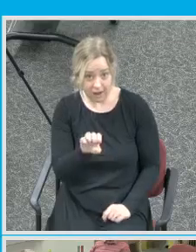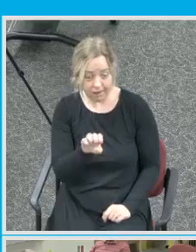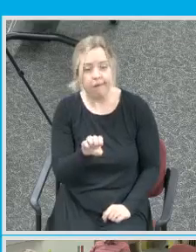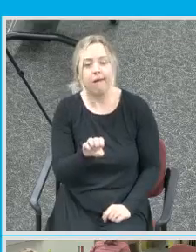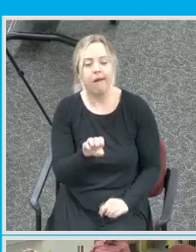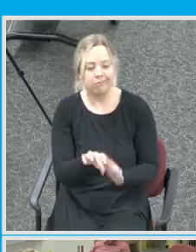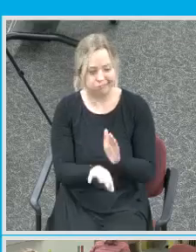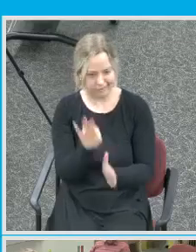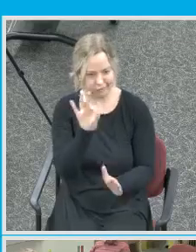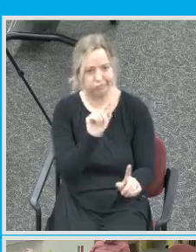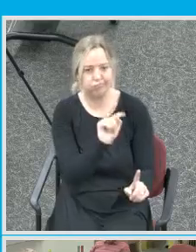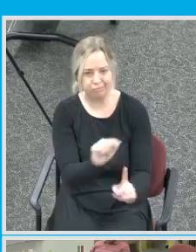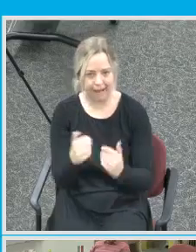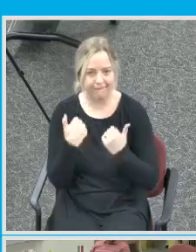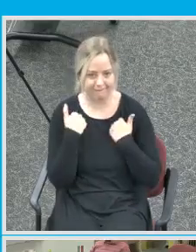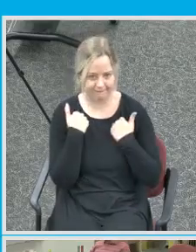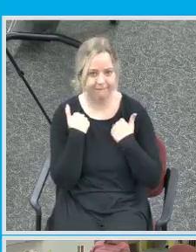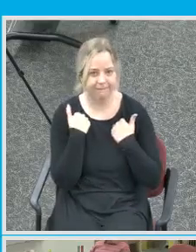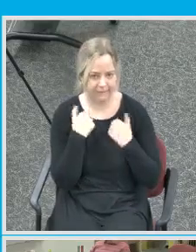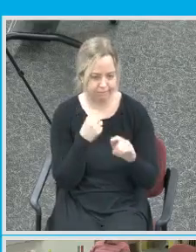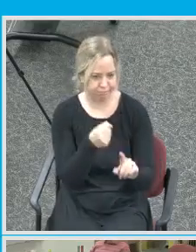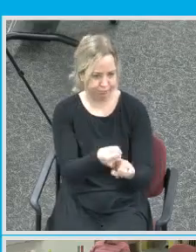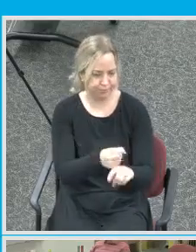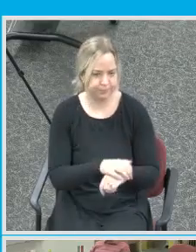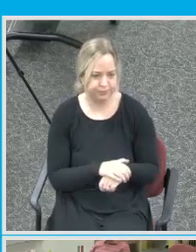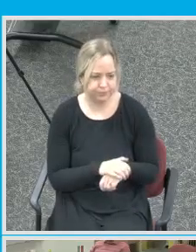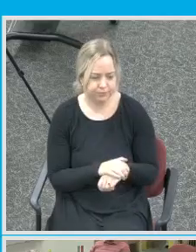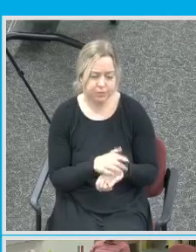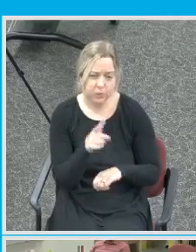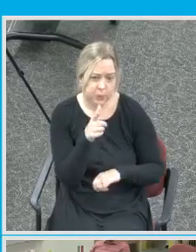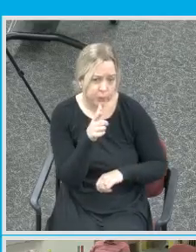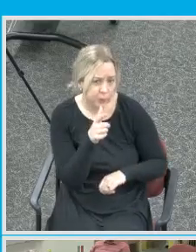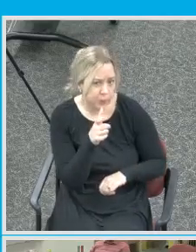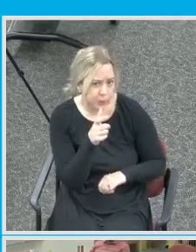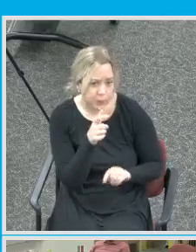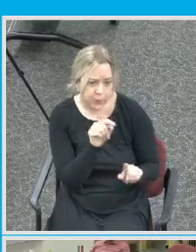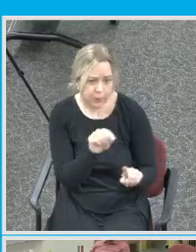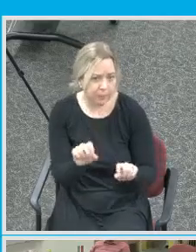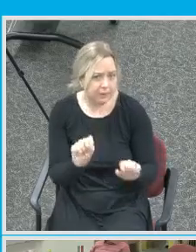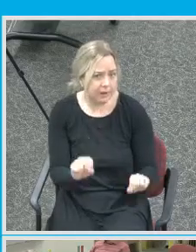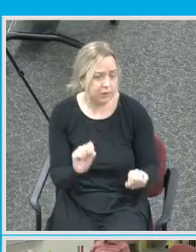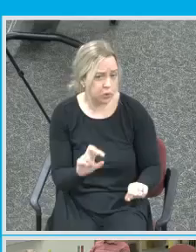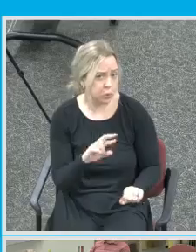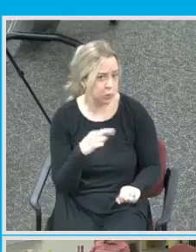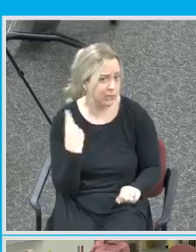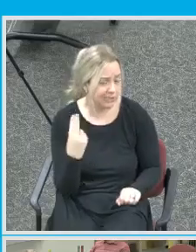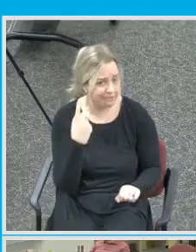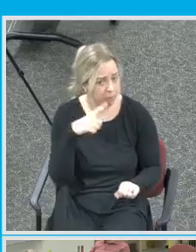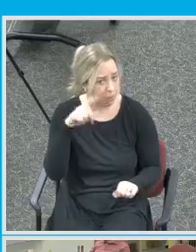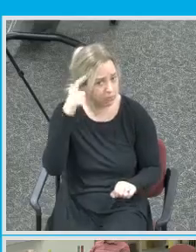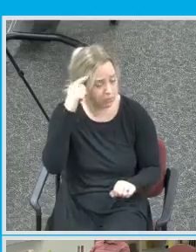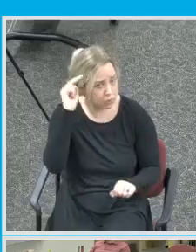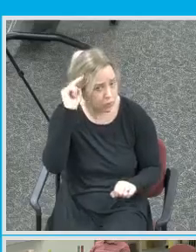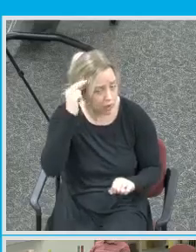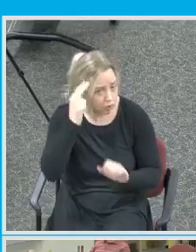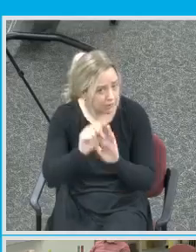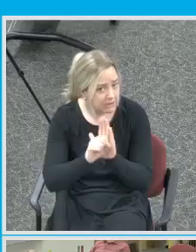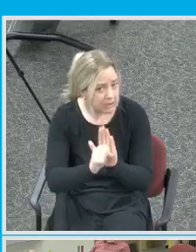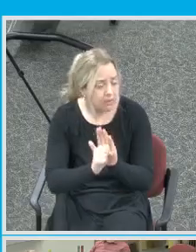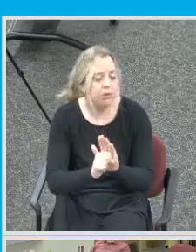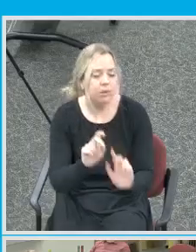discover these cases. So who's at risk for getting that severe neurologic infection? People 60 years of age and